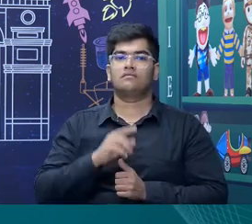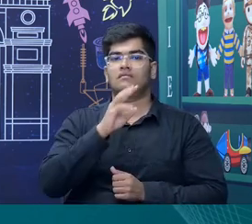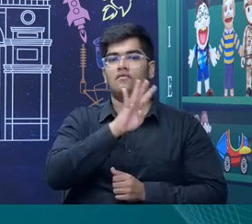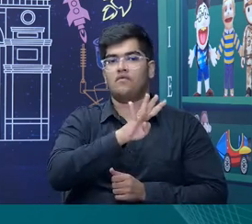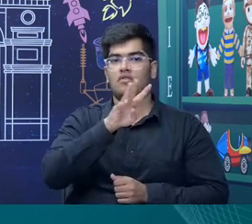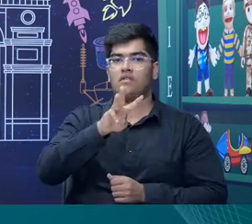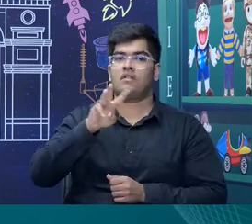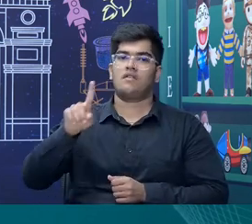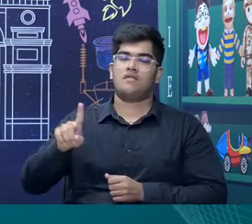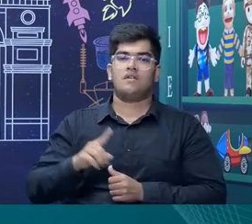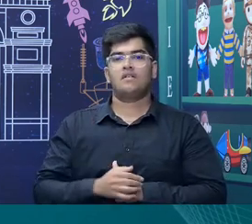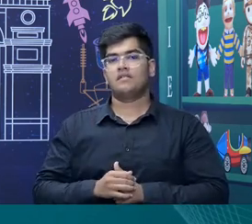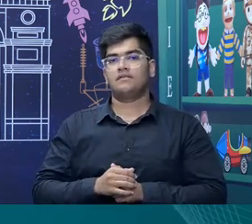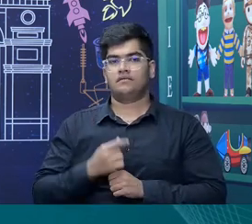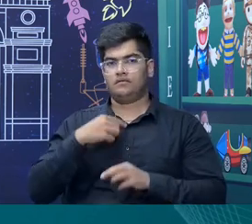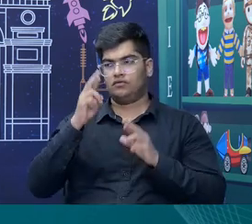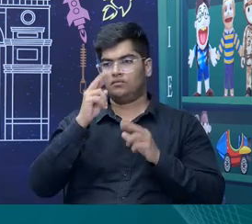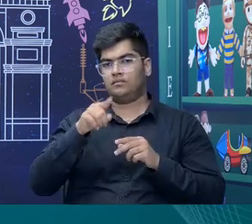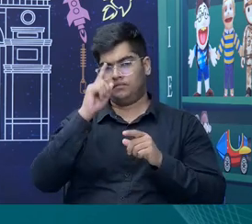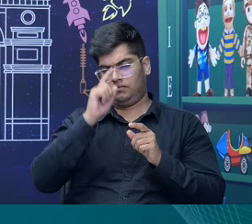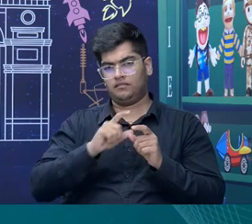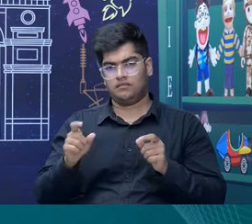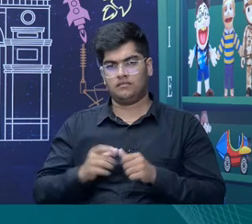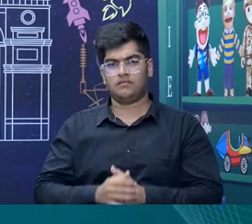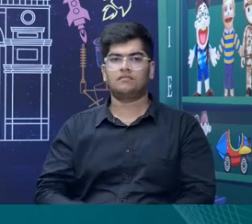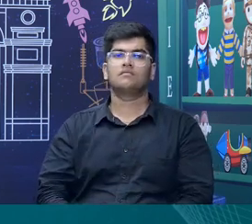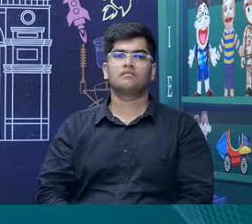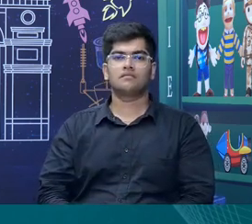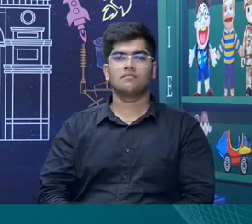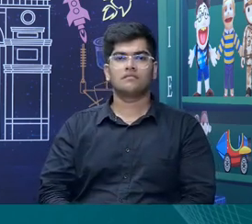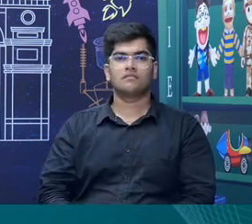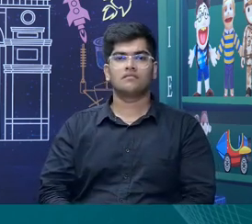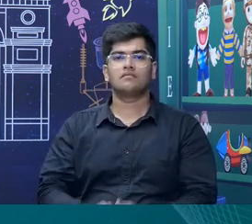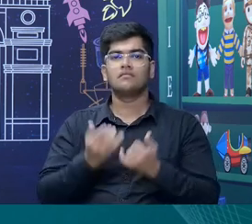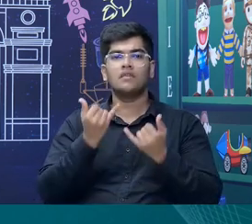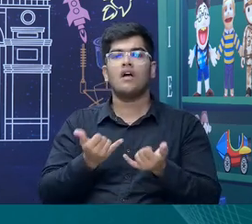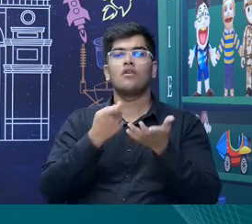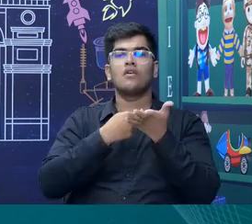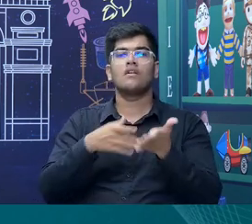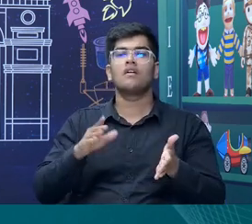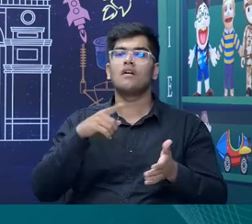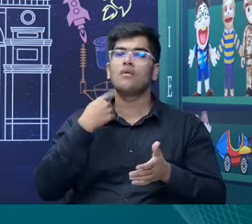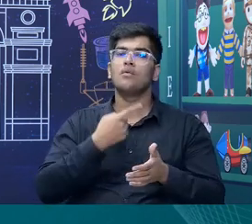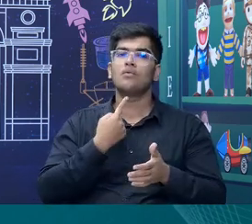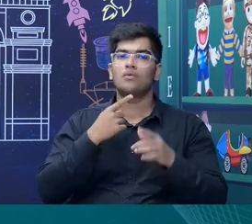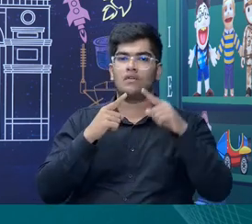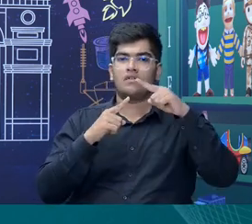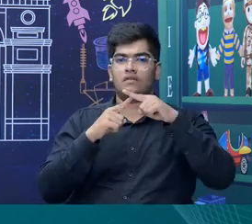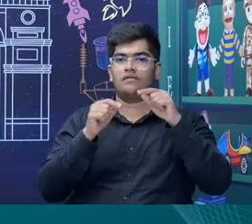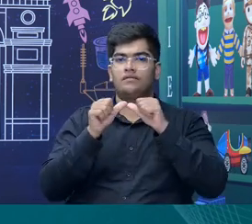Tarone I hope this is clear now who is retiring from The Firm